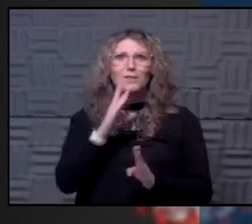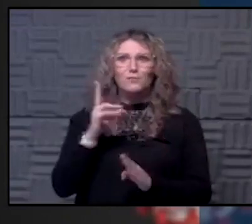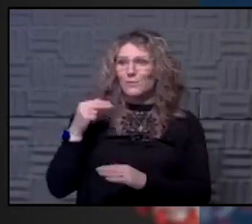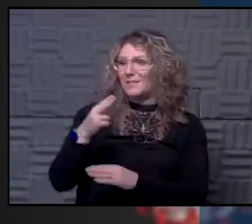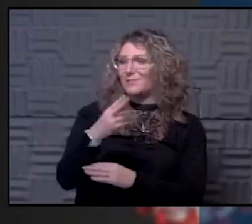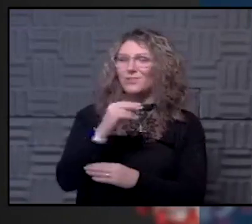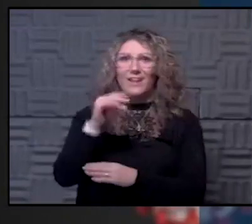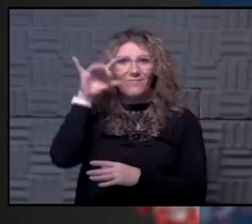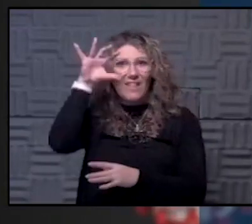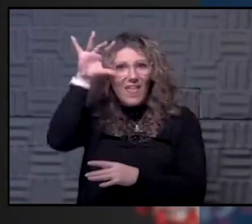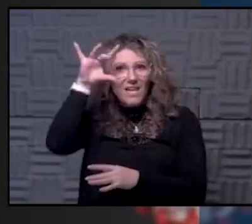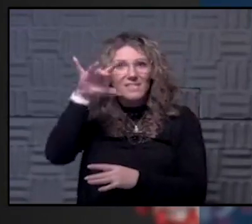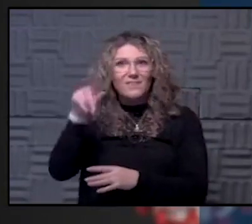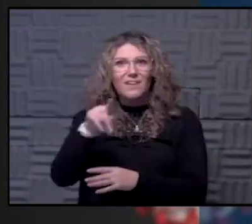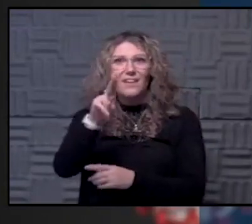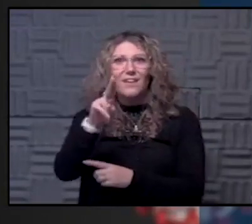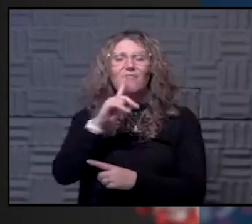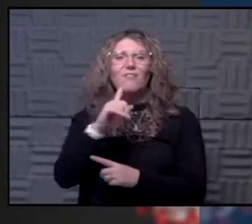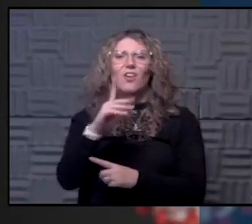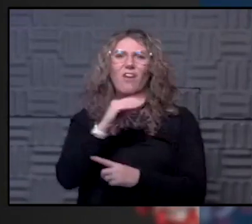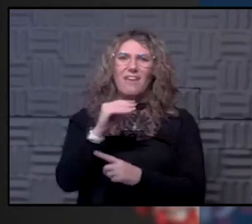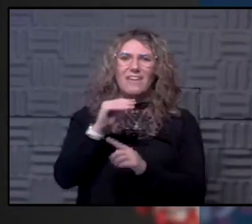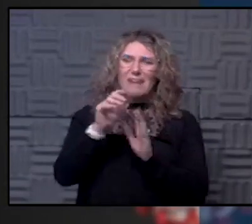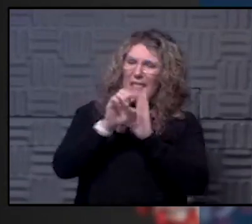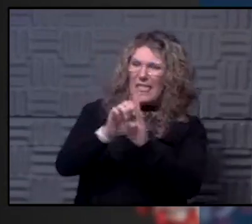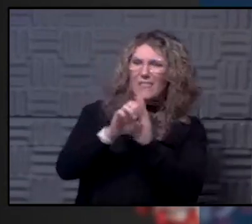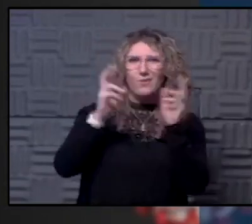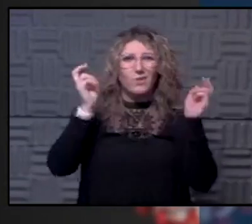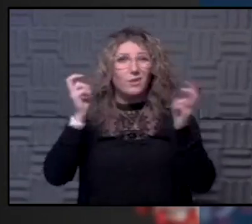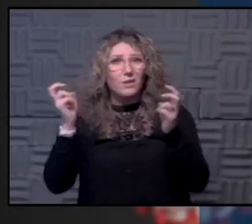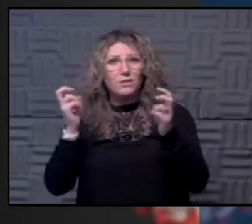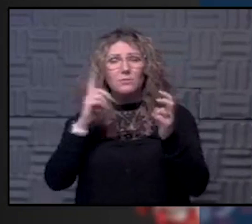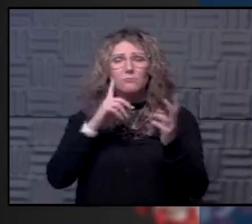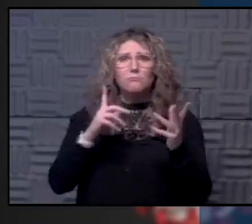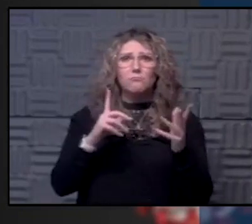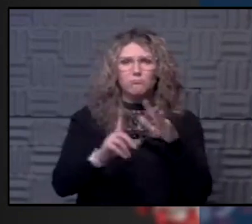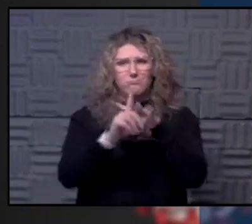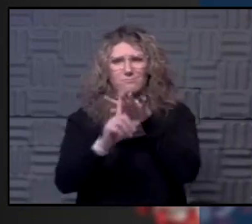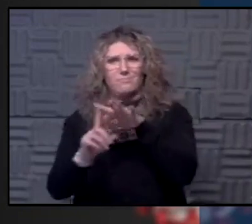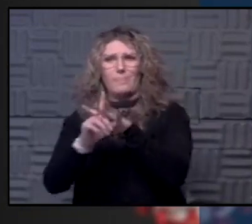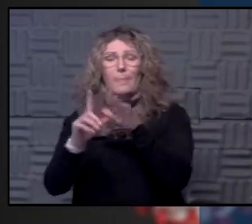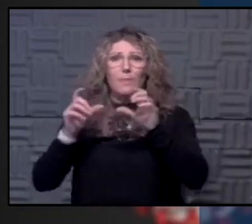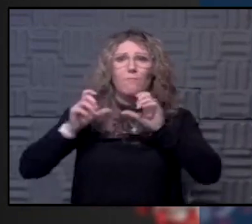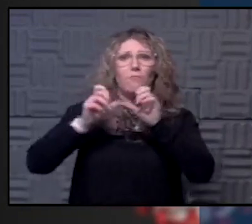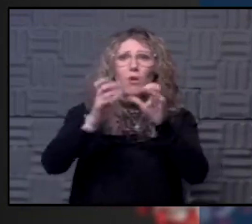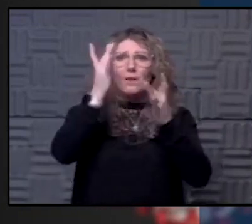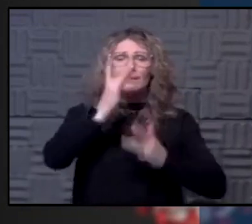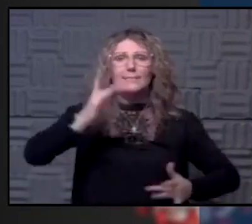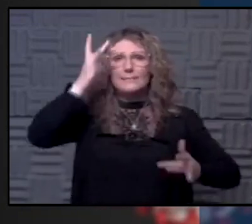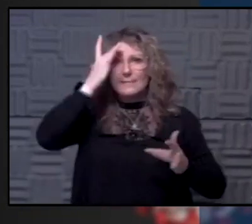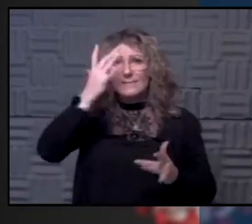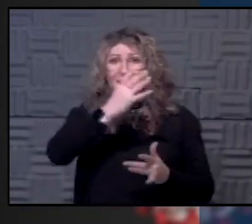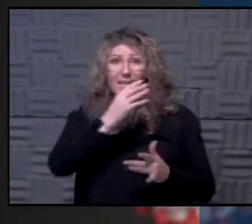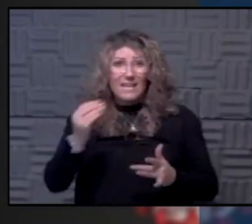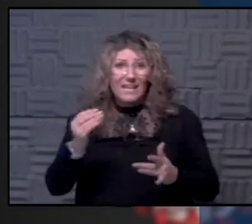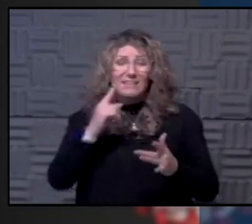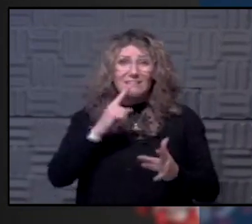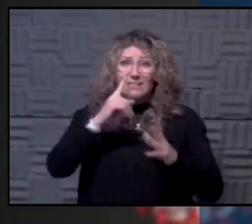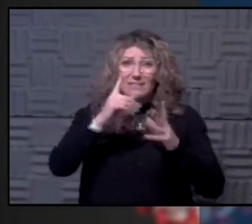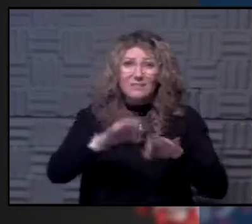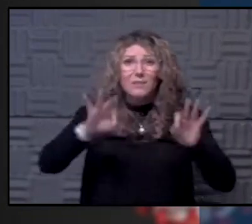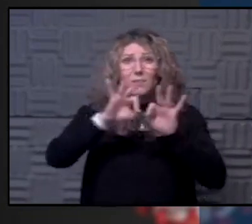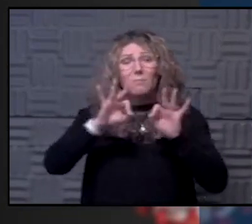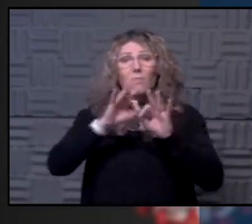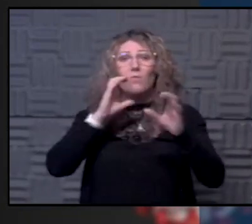going to join us with a discussion about ethical issues that have been a part of chronic disease and crucial conversations